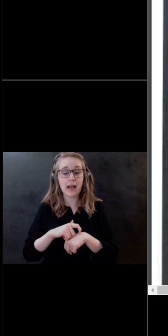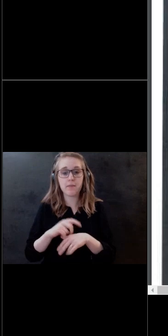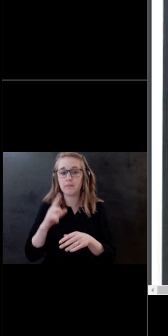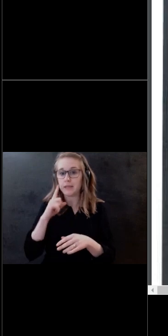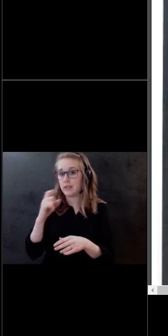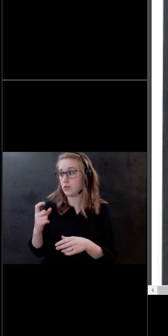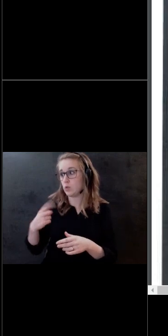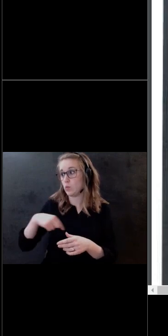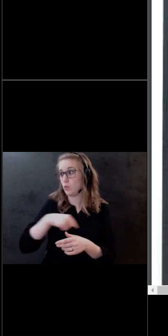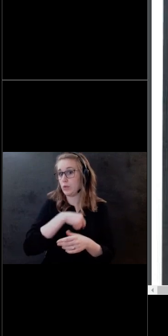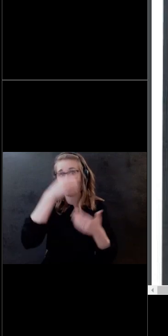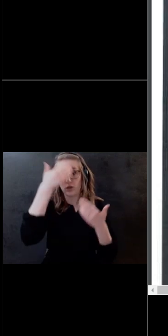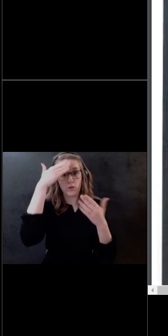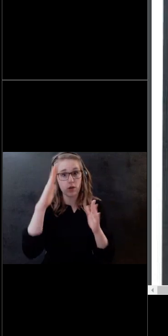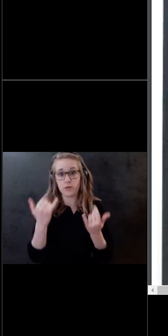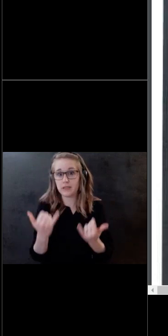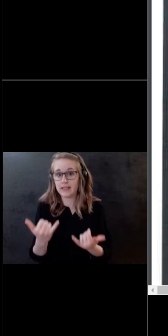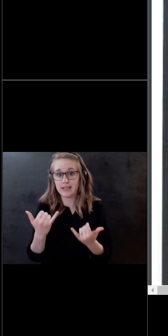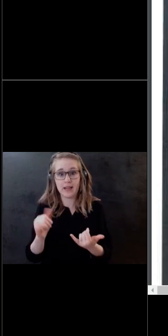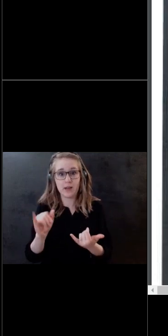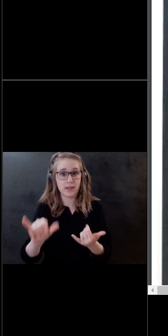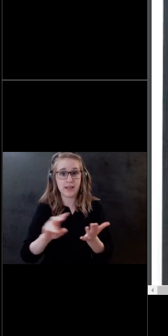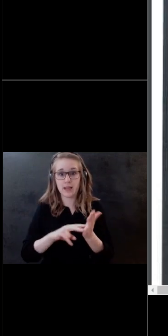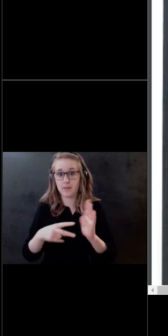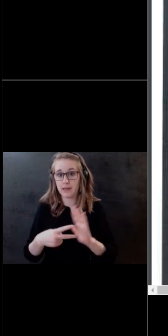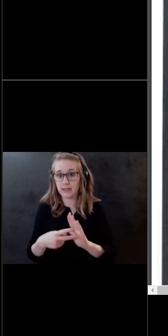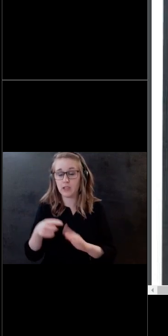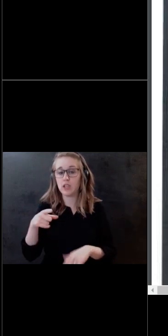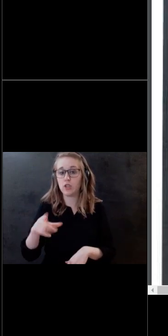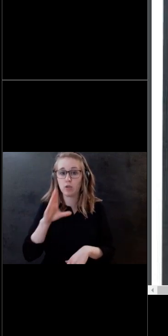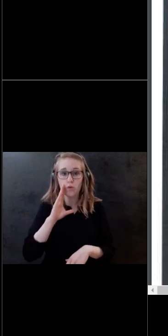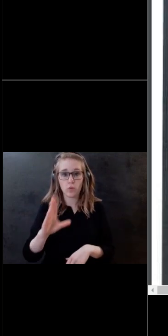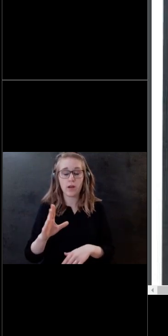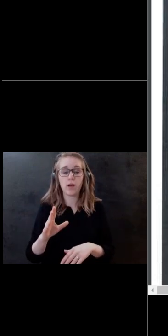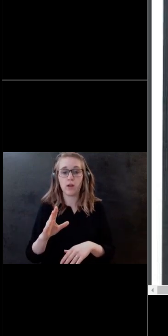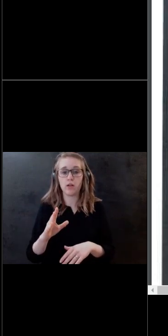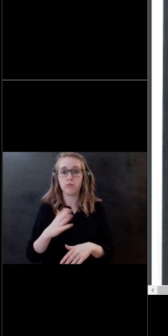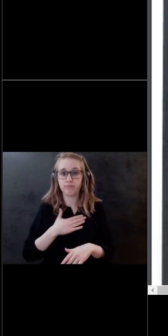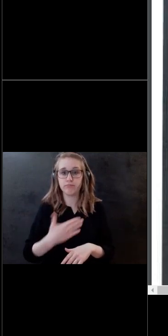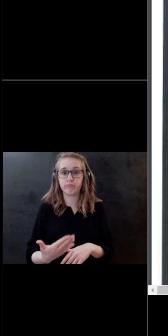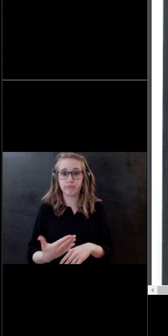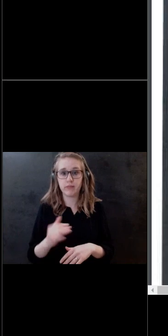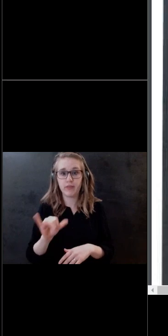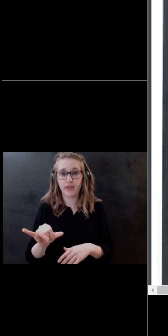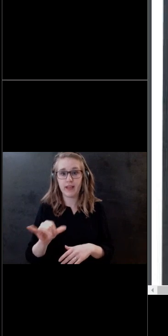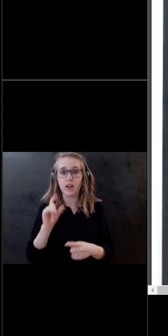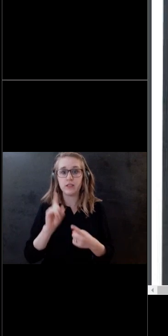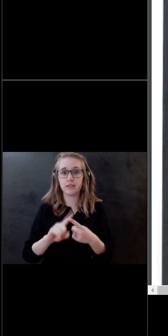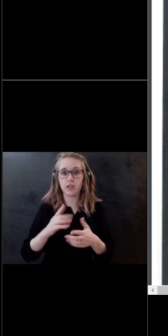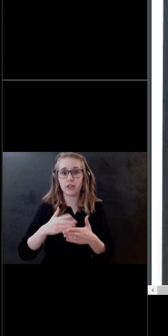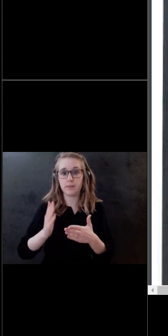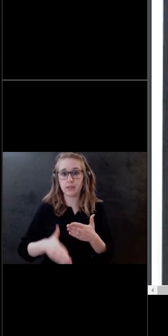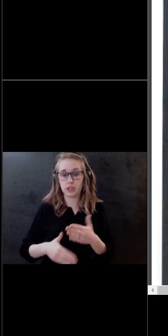know today what that means, you're going to diligently proceed with that until completion.